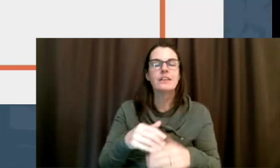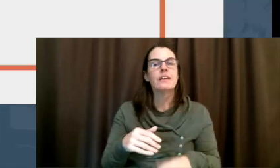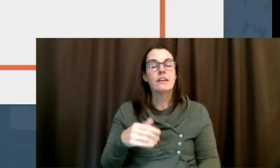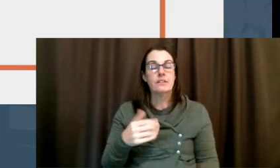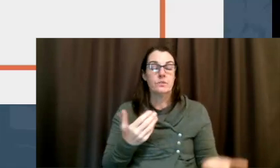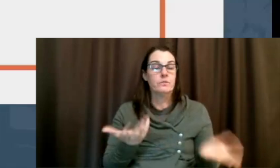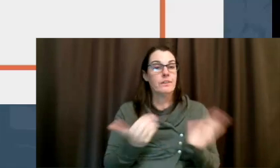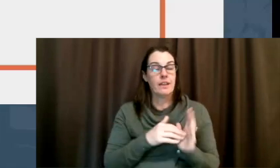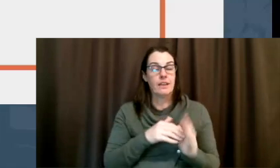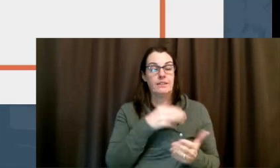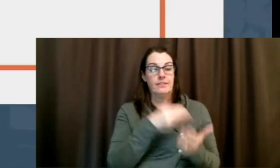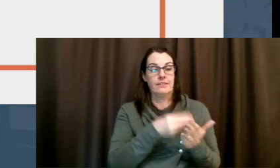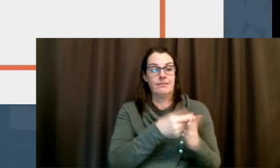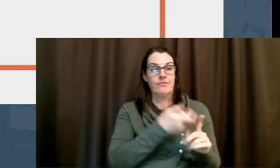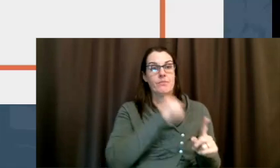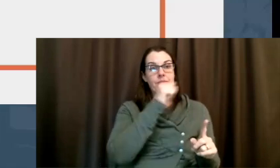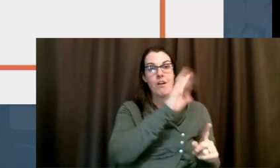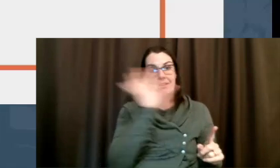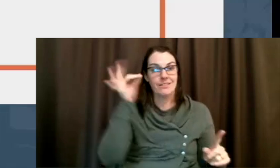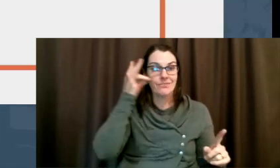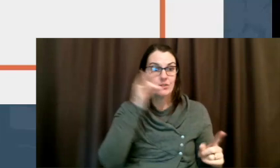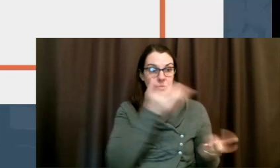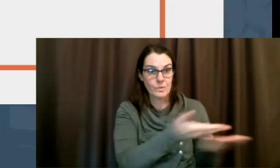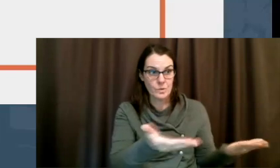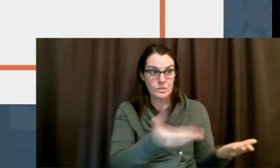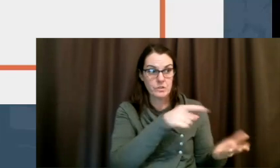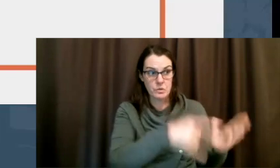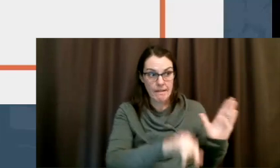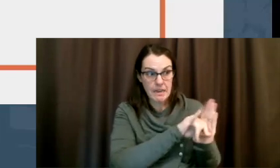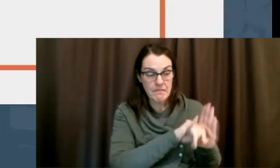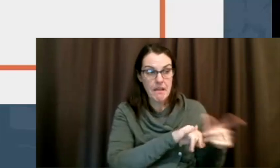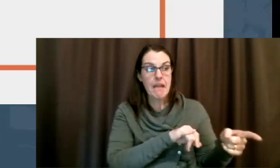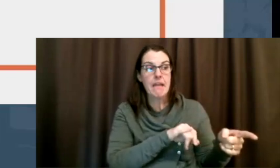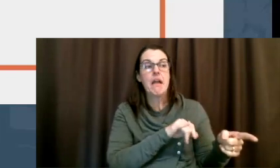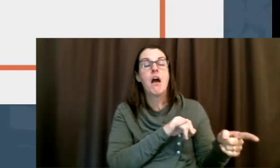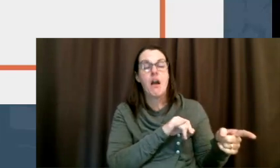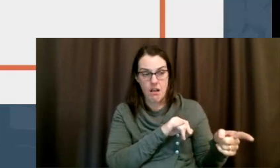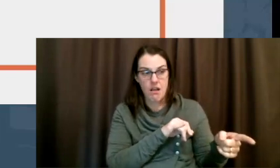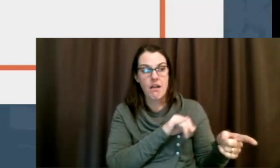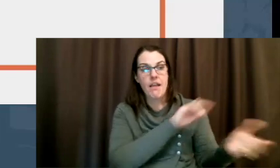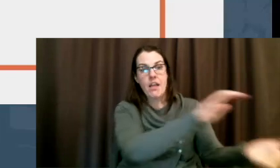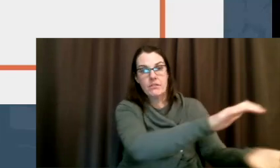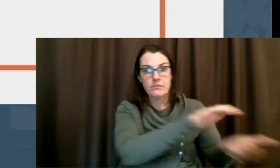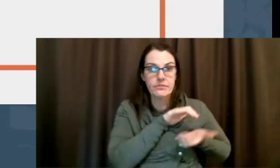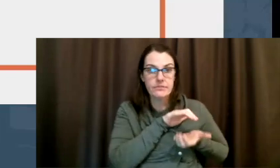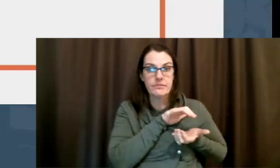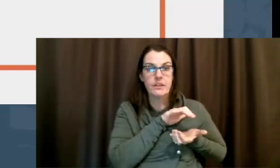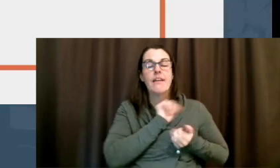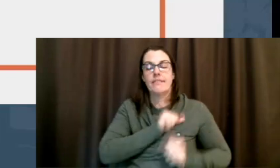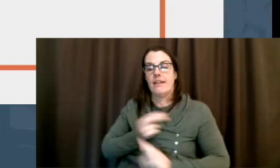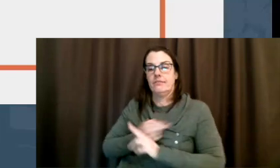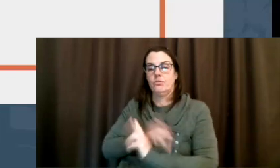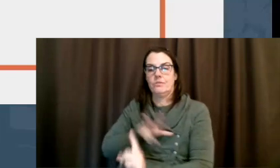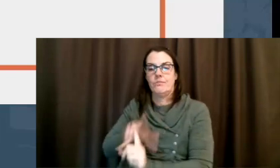non-federal sources that you can identify and that you can kind of ring fence for use on a federally supported project. And so in order